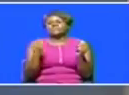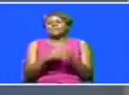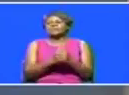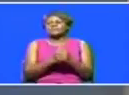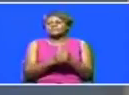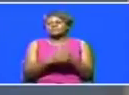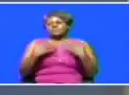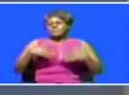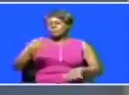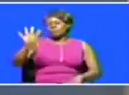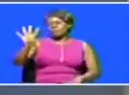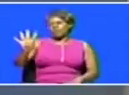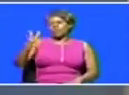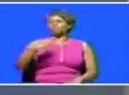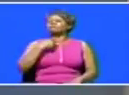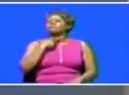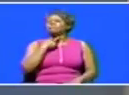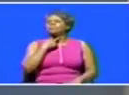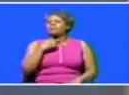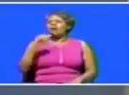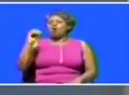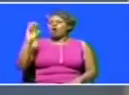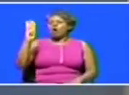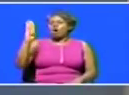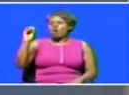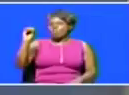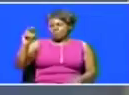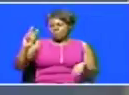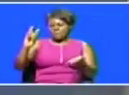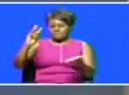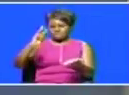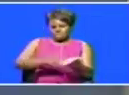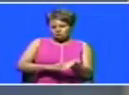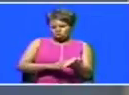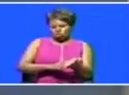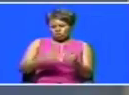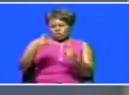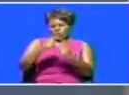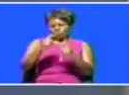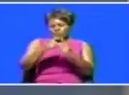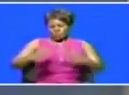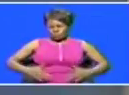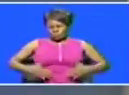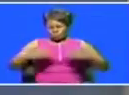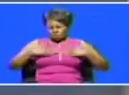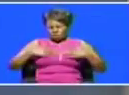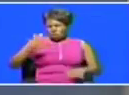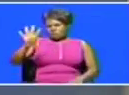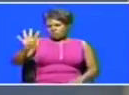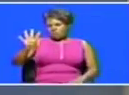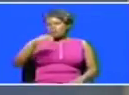Now, at least four people are stranded at the Ombo Mission Hospital in Migori with bullets still lodged in their limbs. Among the four